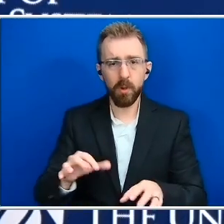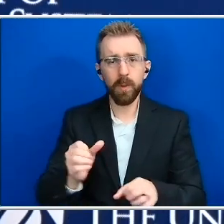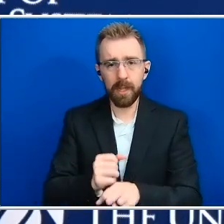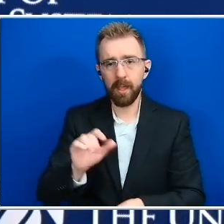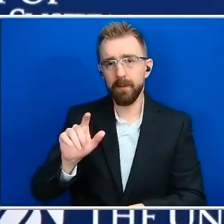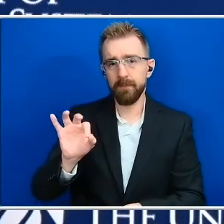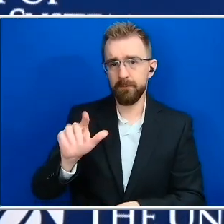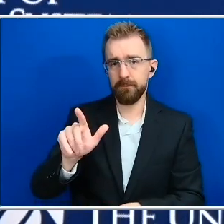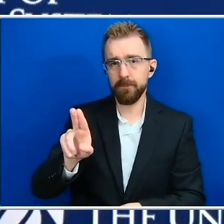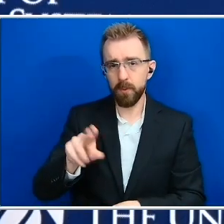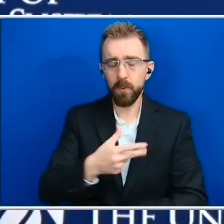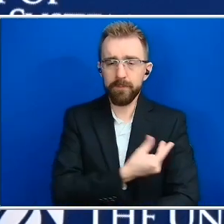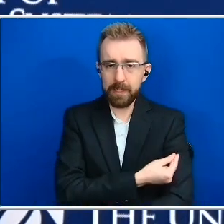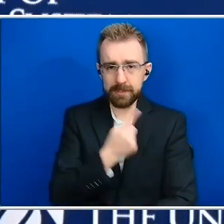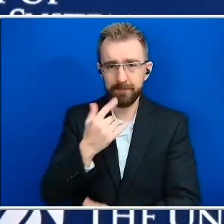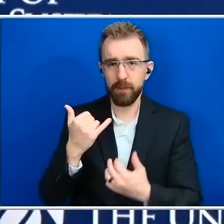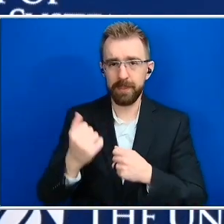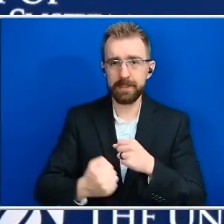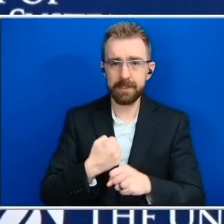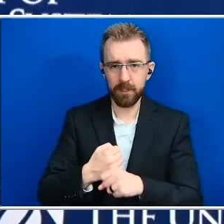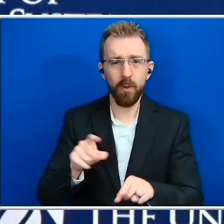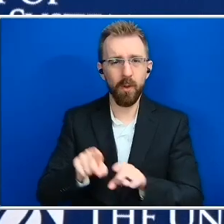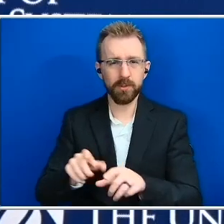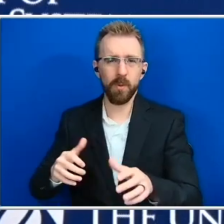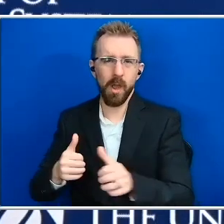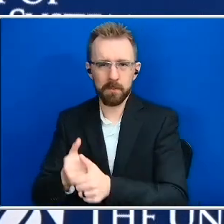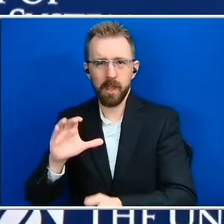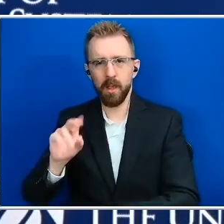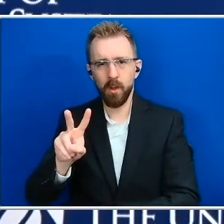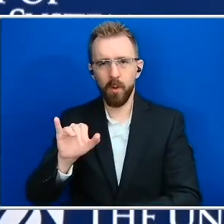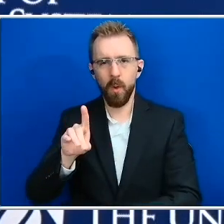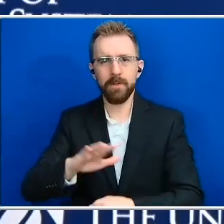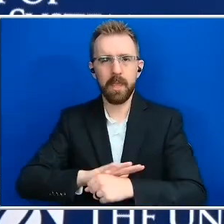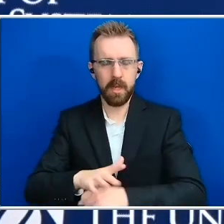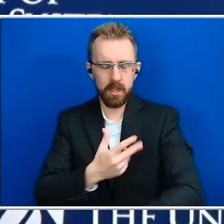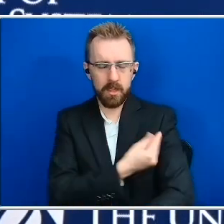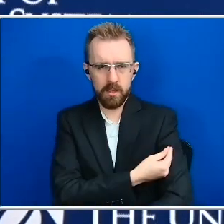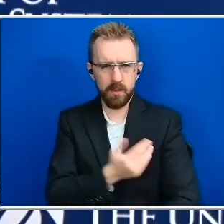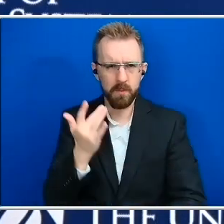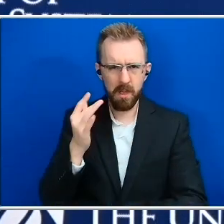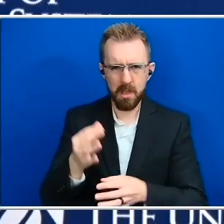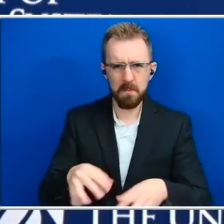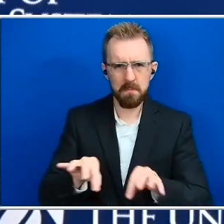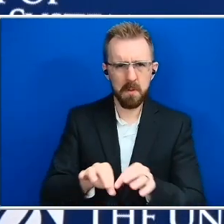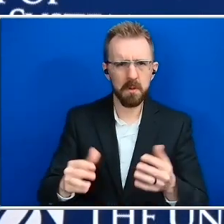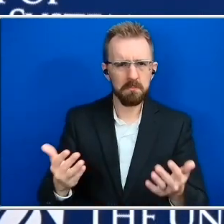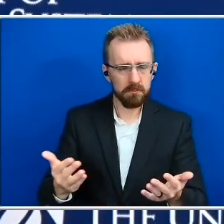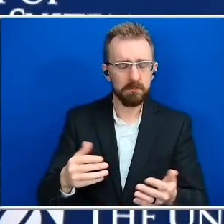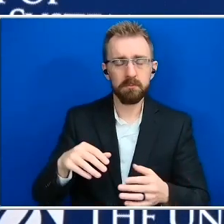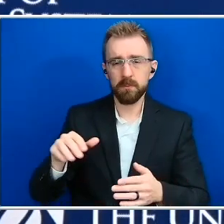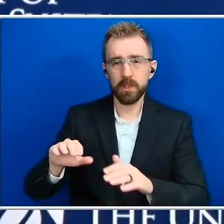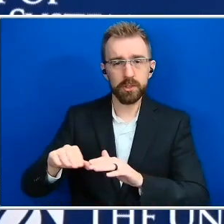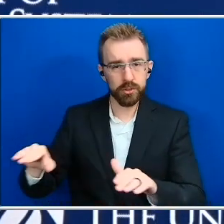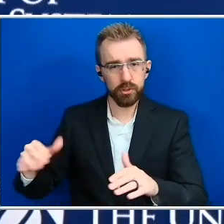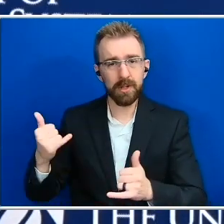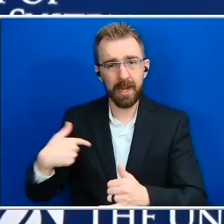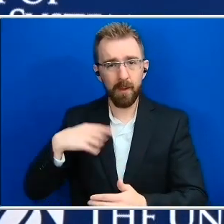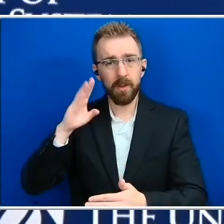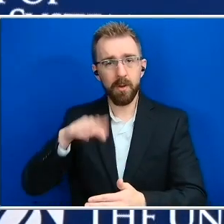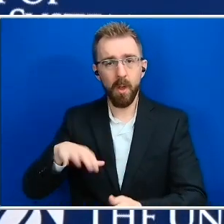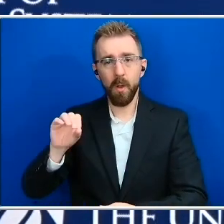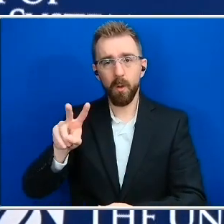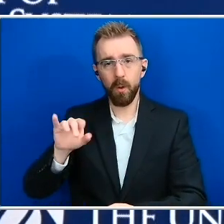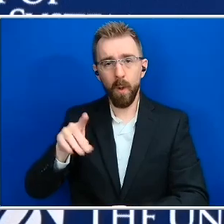this season and their updated COVID vaccine. Why is that important? Because even in children, we know that the COVID vaccine can help